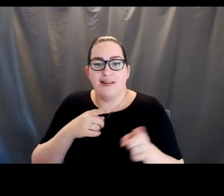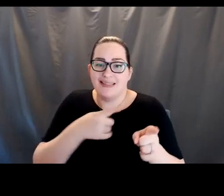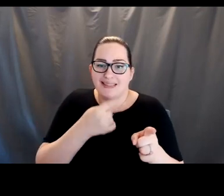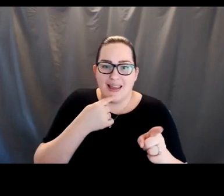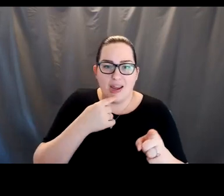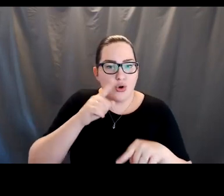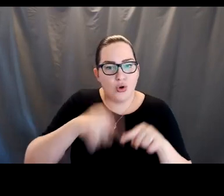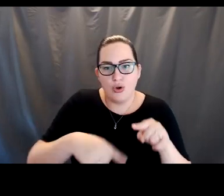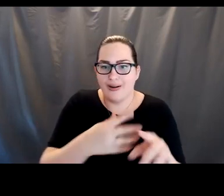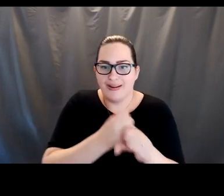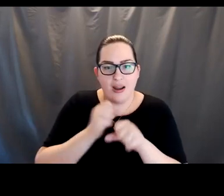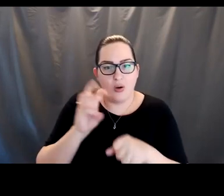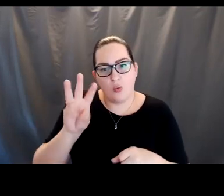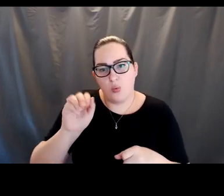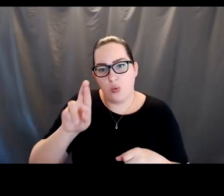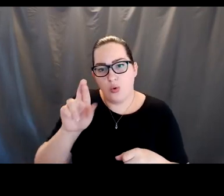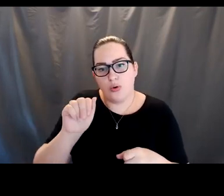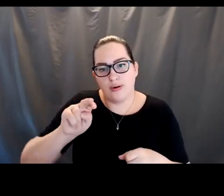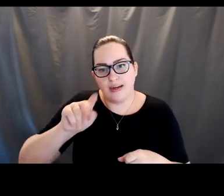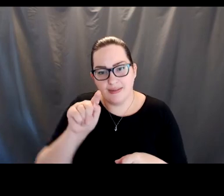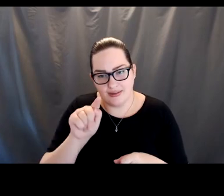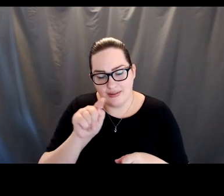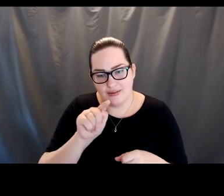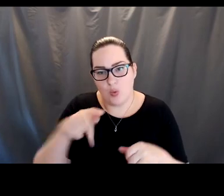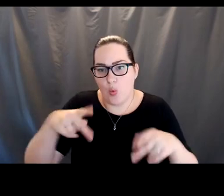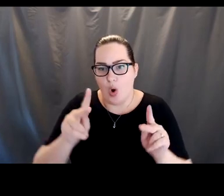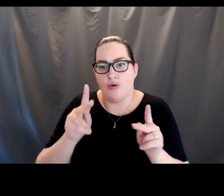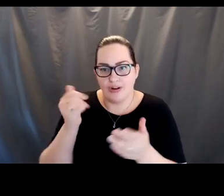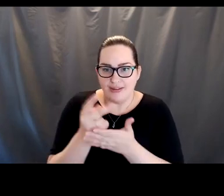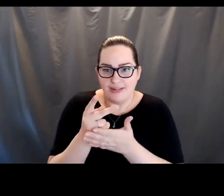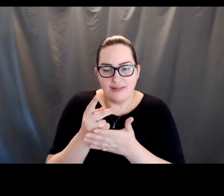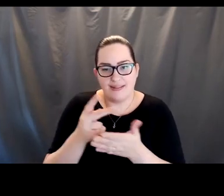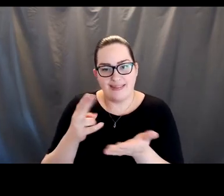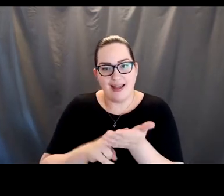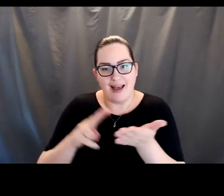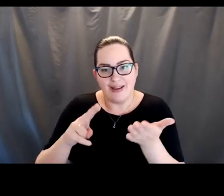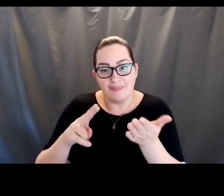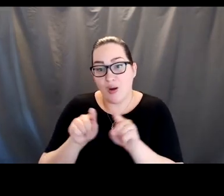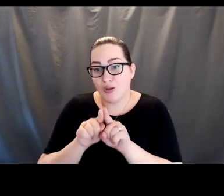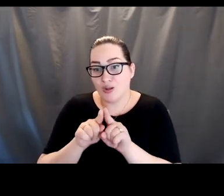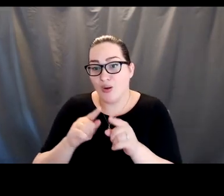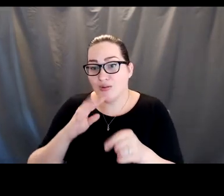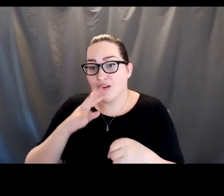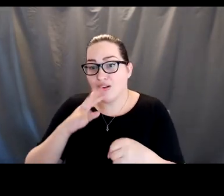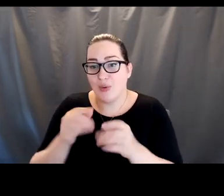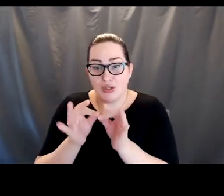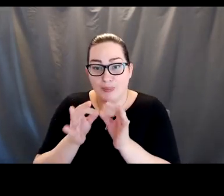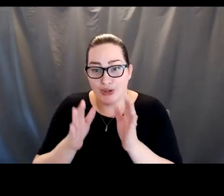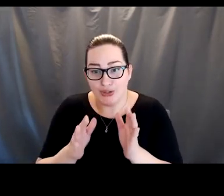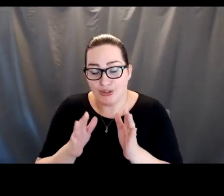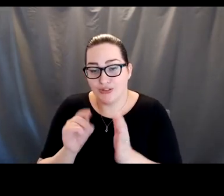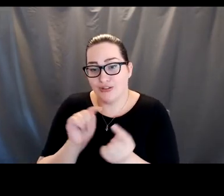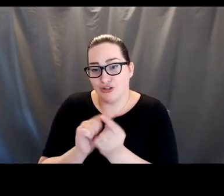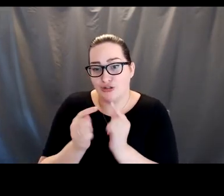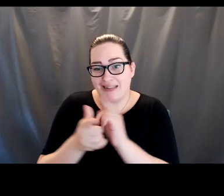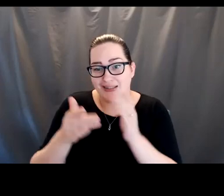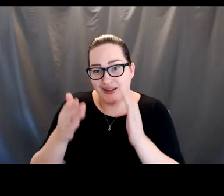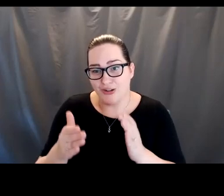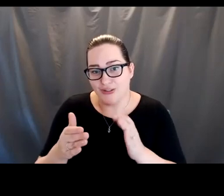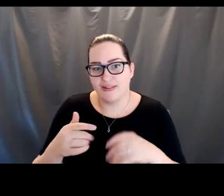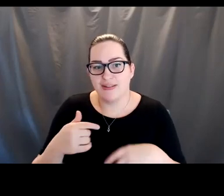yet. And I don't really understand why. And also, speaking of interpreters and translators, I'm doing all of this, speaking to translators.